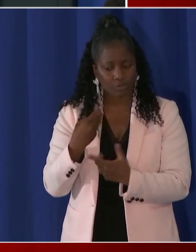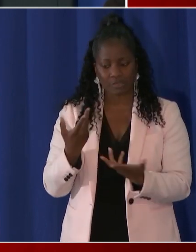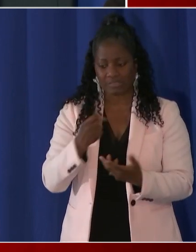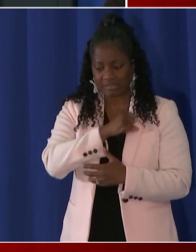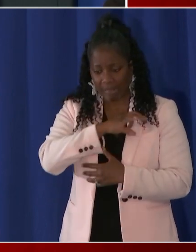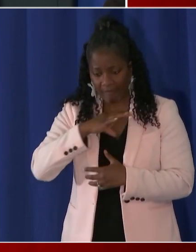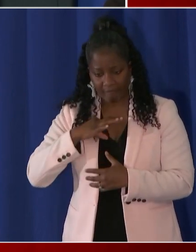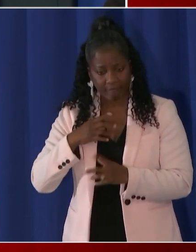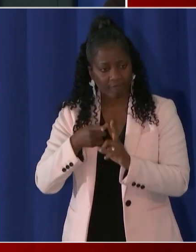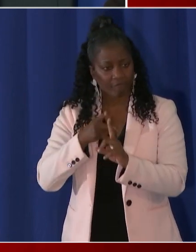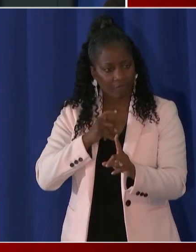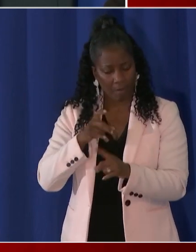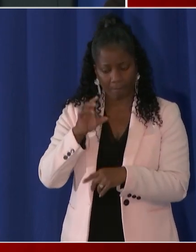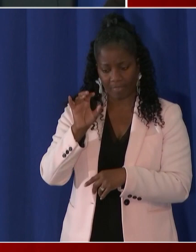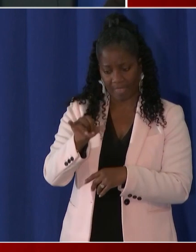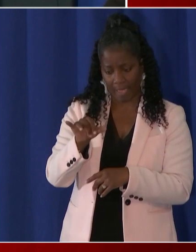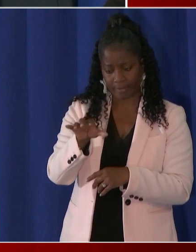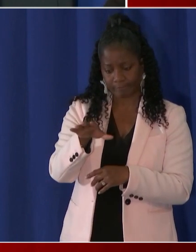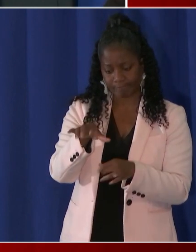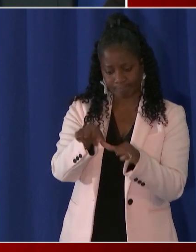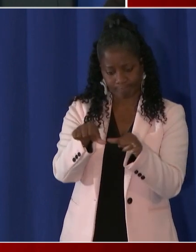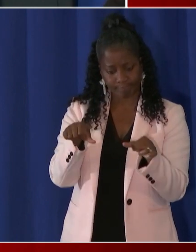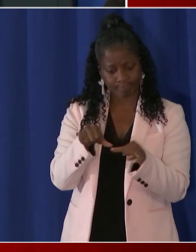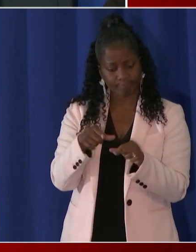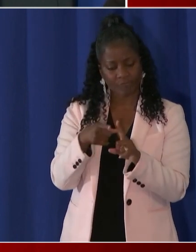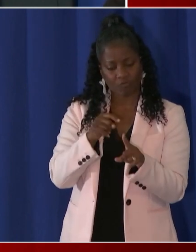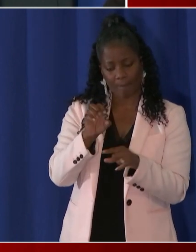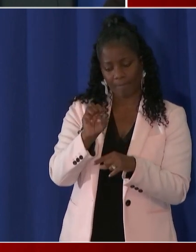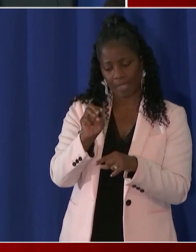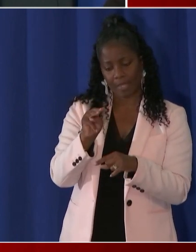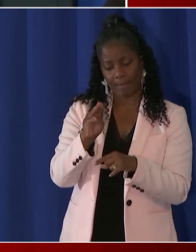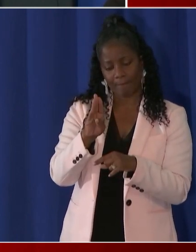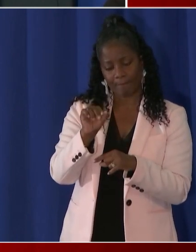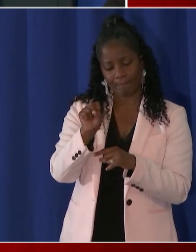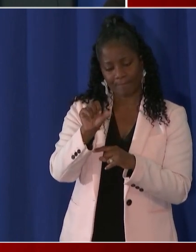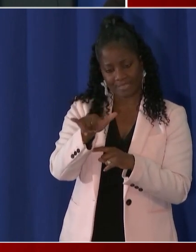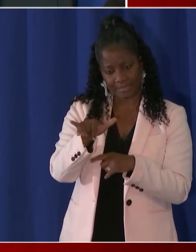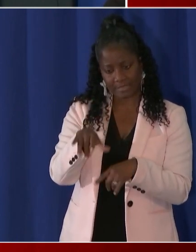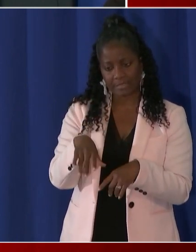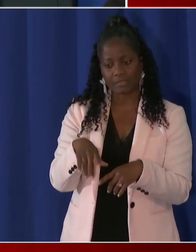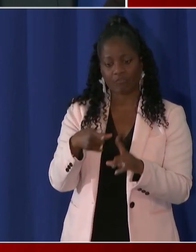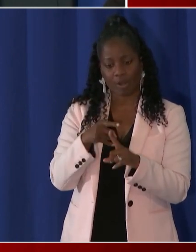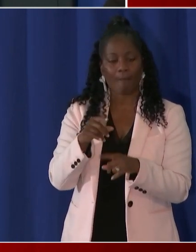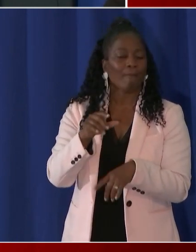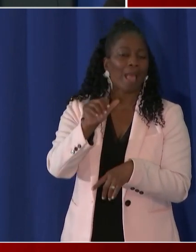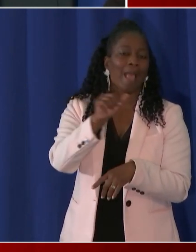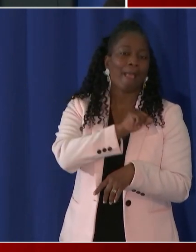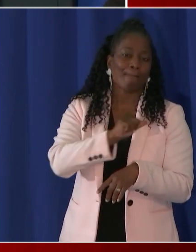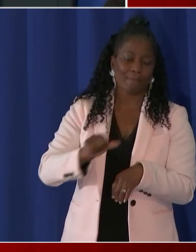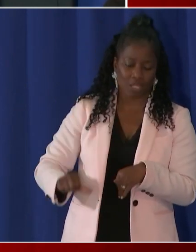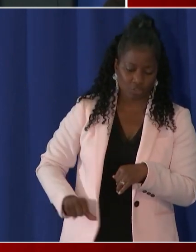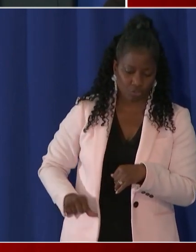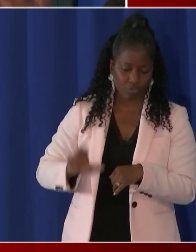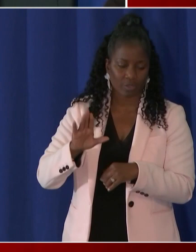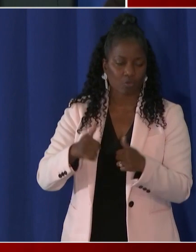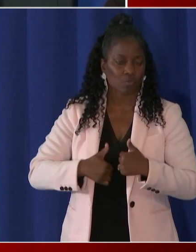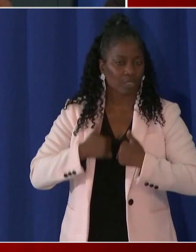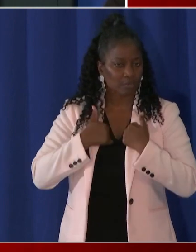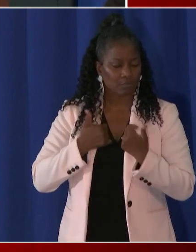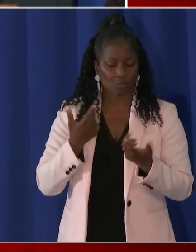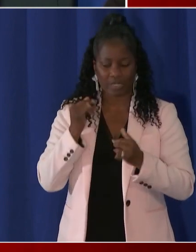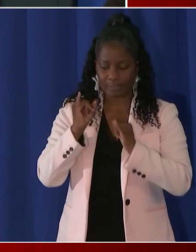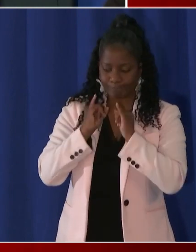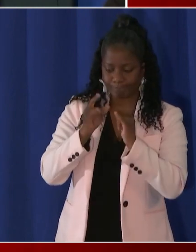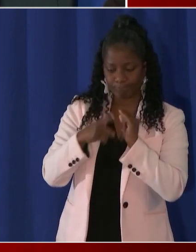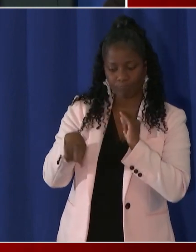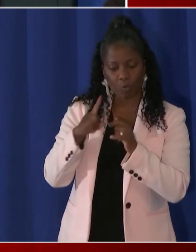staff, from the staff from the ambassador's residence, interviewed them about what they